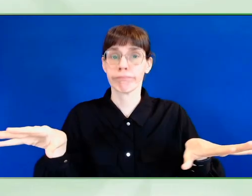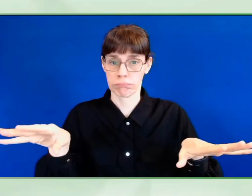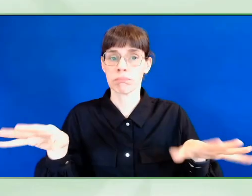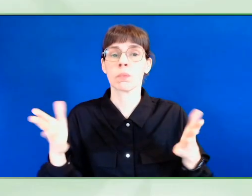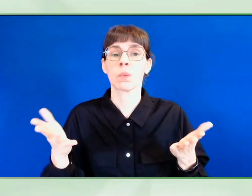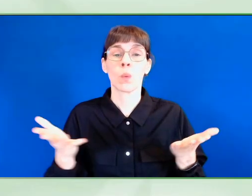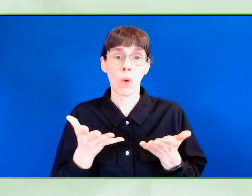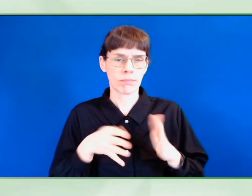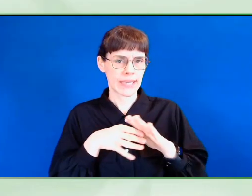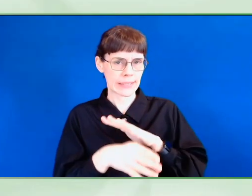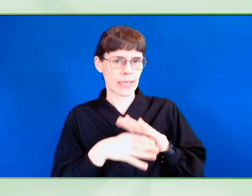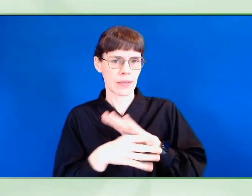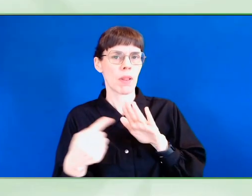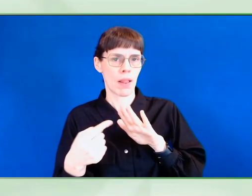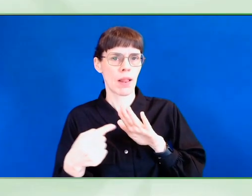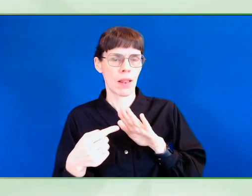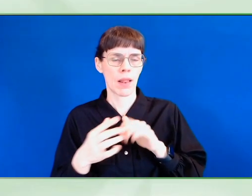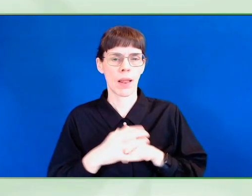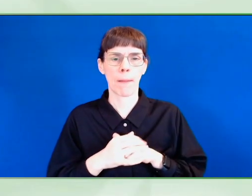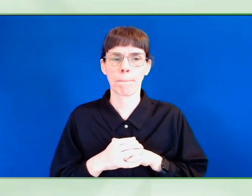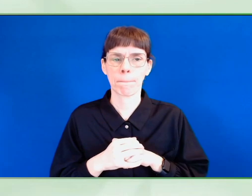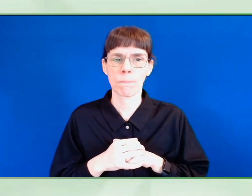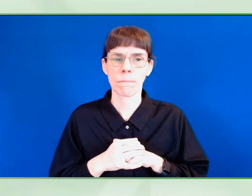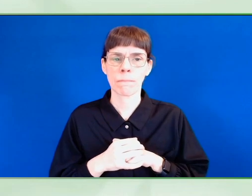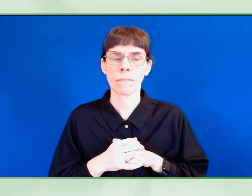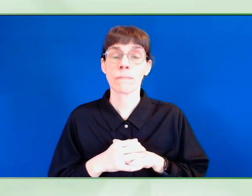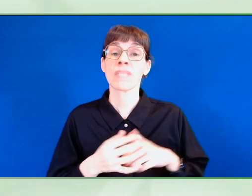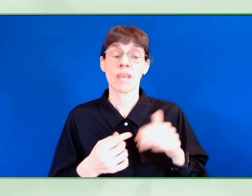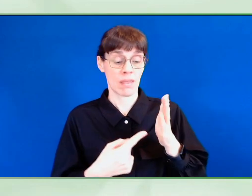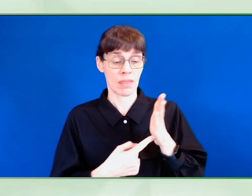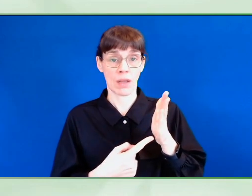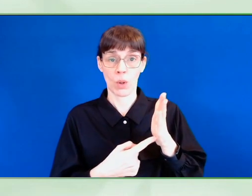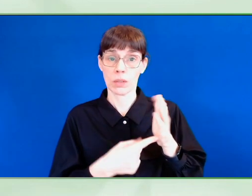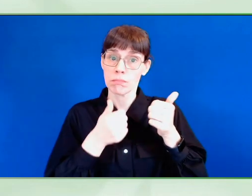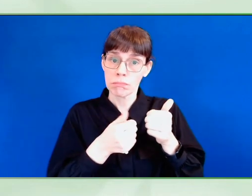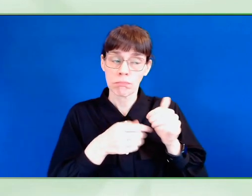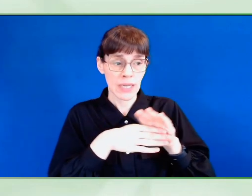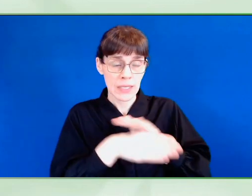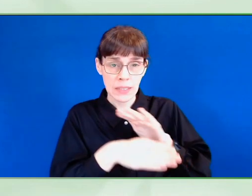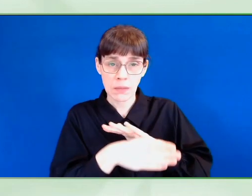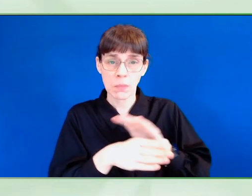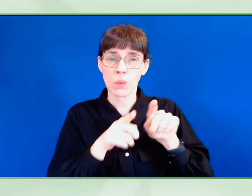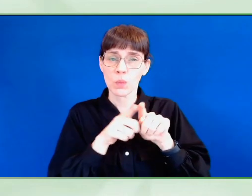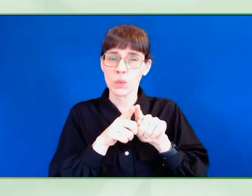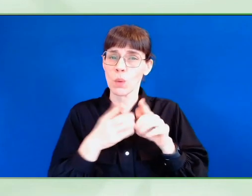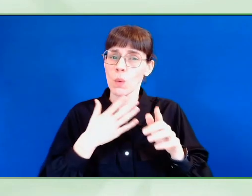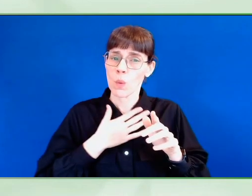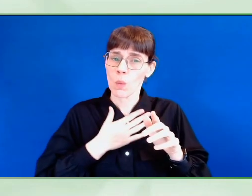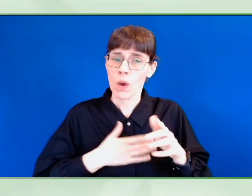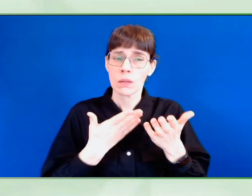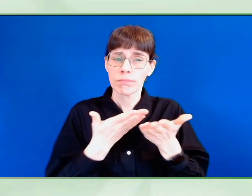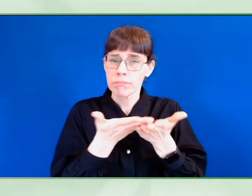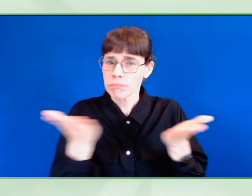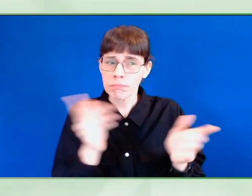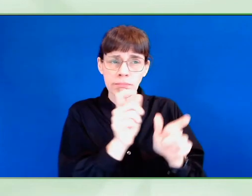accessibility, developing accessible tech and welcoming an incredibly diverse instructor community.